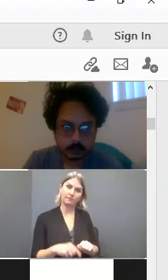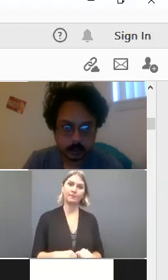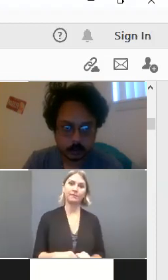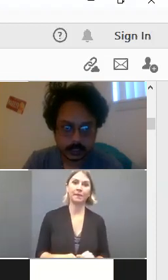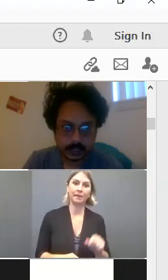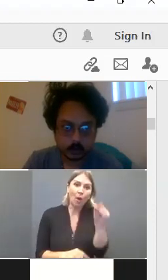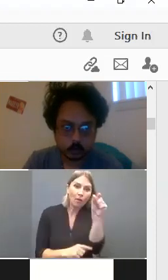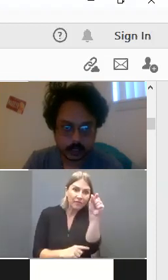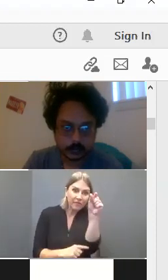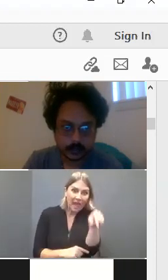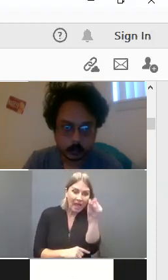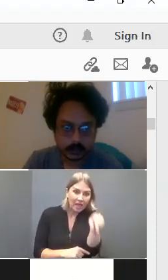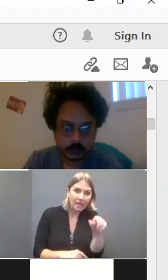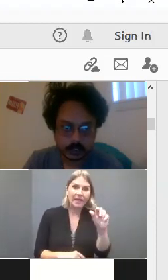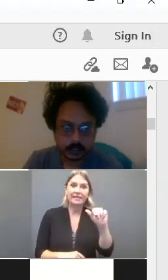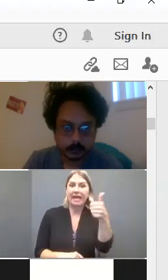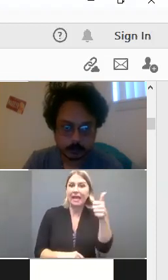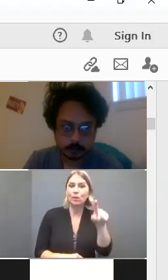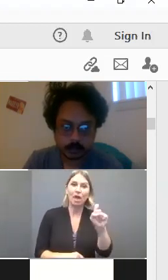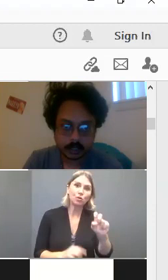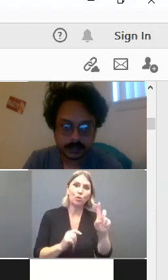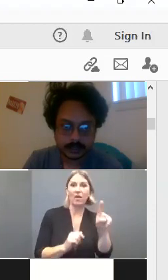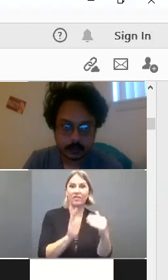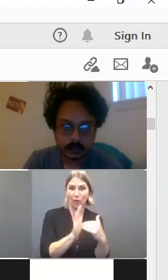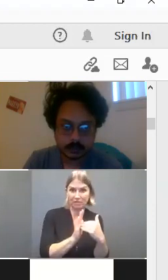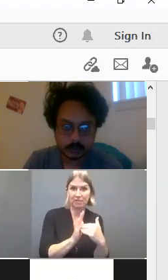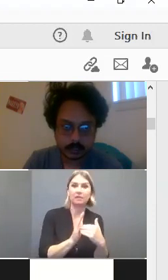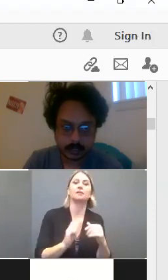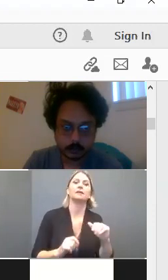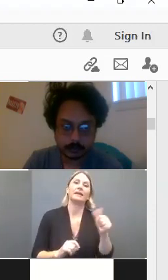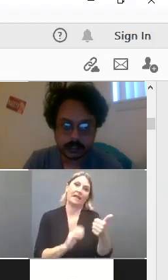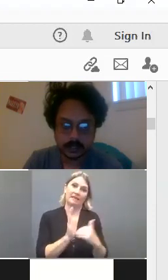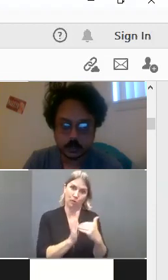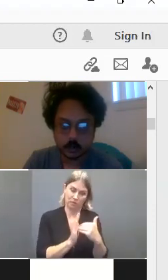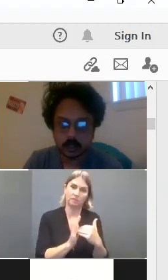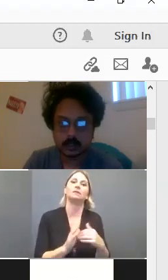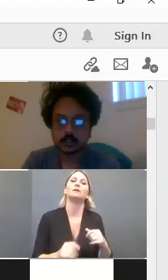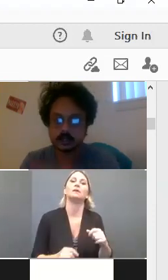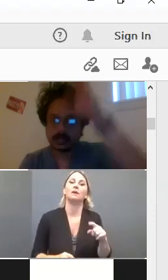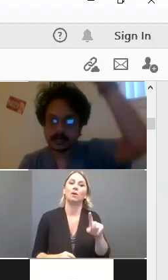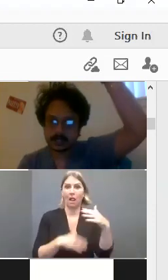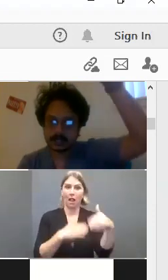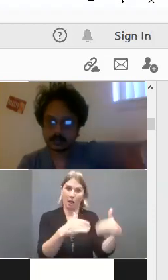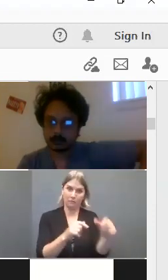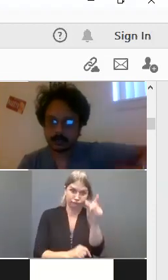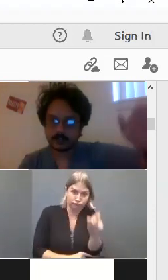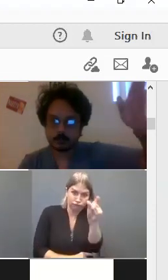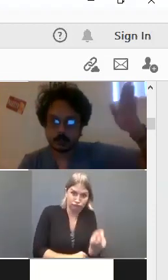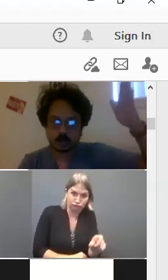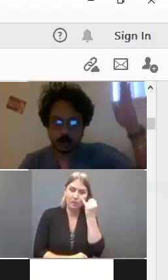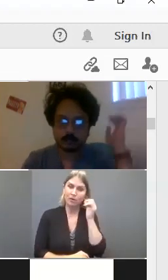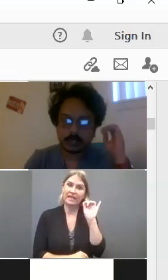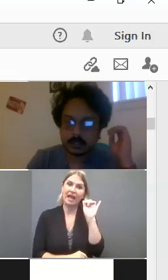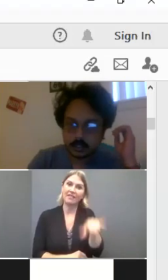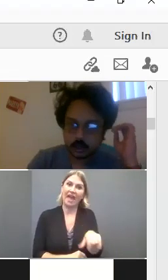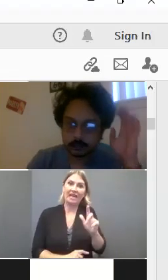so this particular row, 10, 100, 1000, 10,000 and 1 million and so on. So let's say that the left